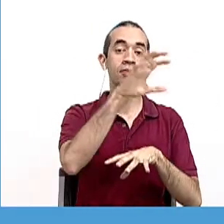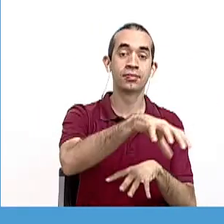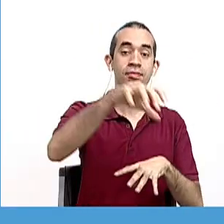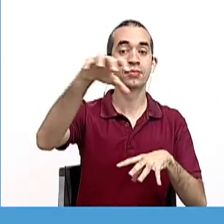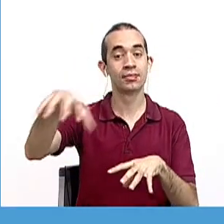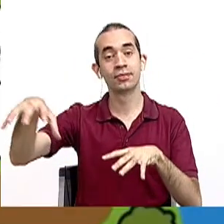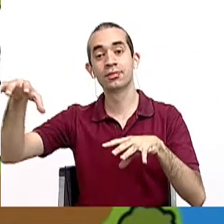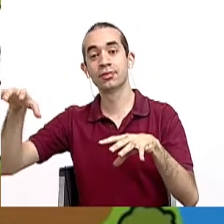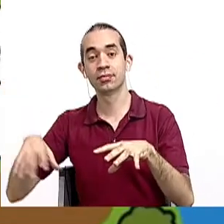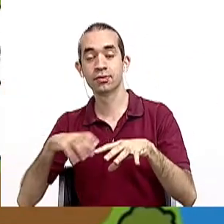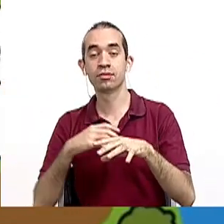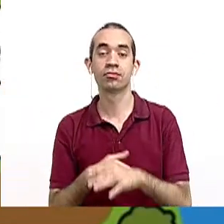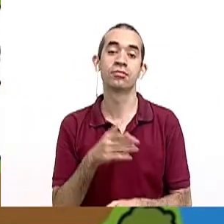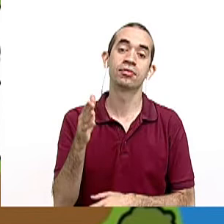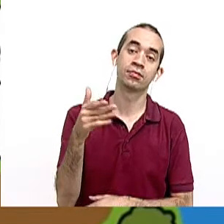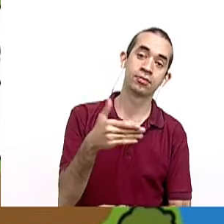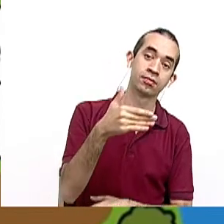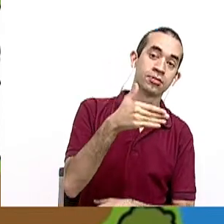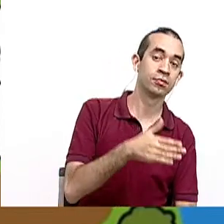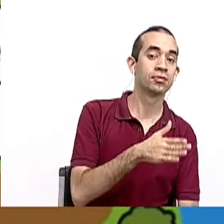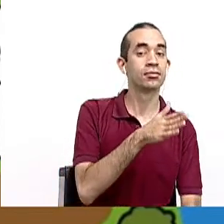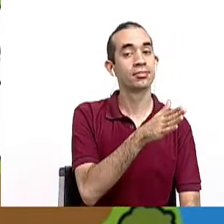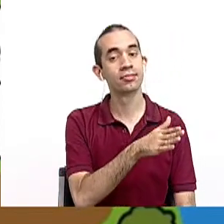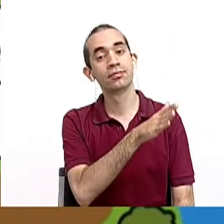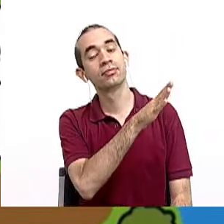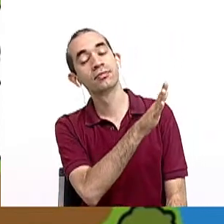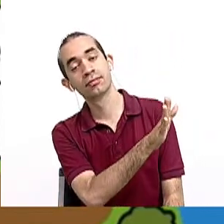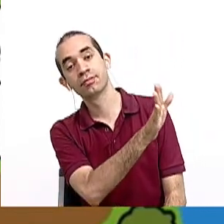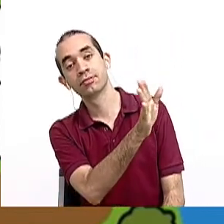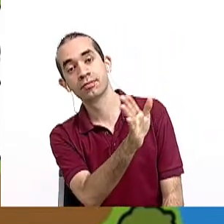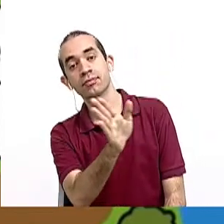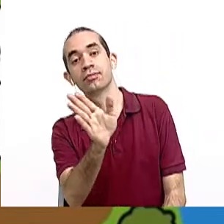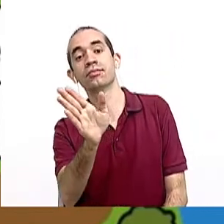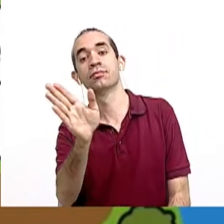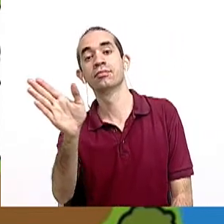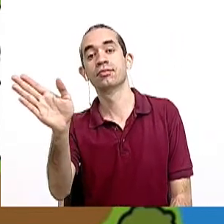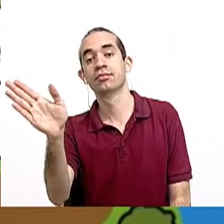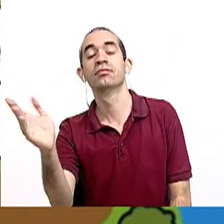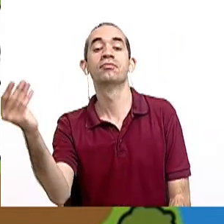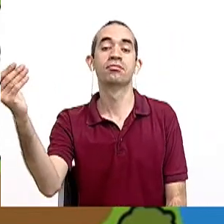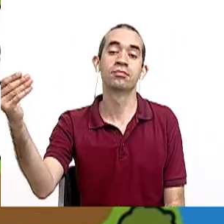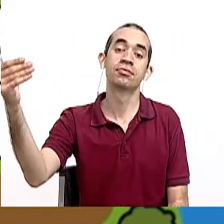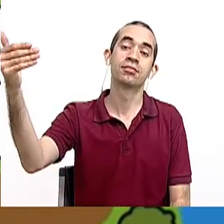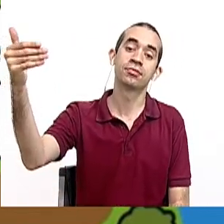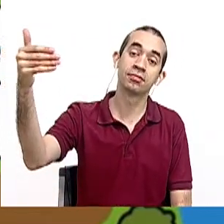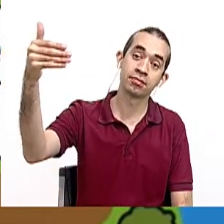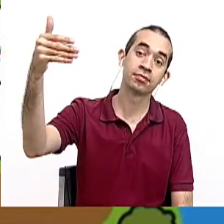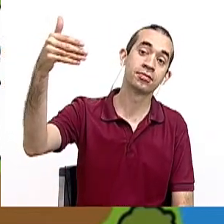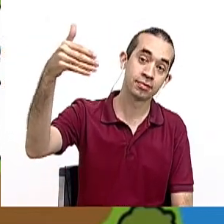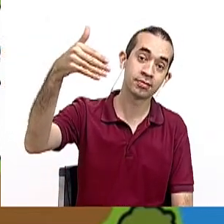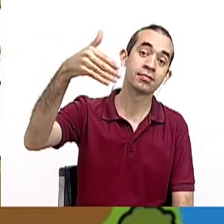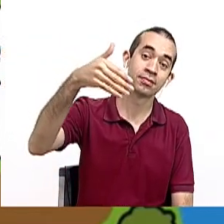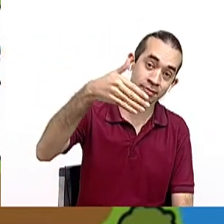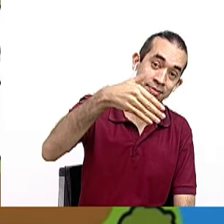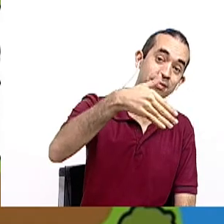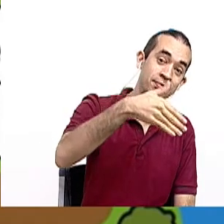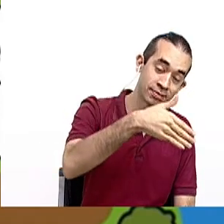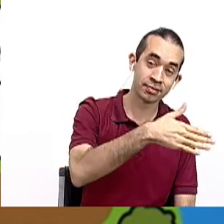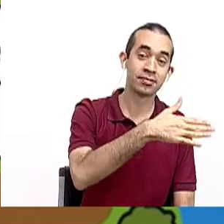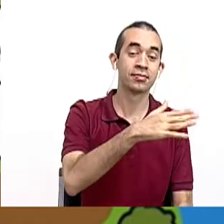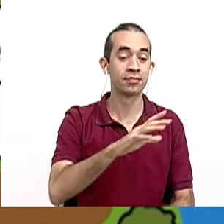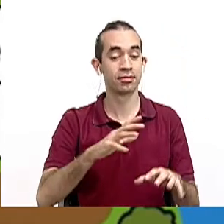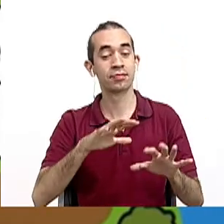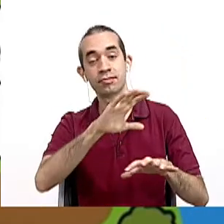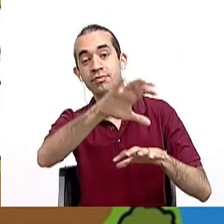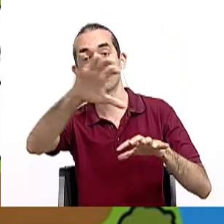town. Turn left, turn right, go straight ahead. Up the street, then back down,